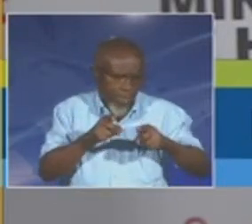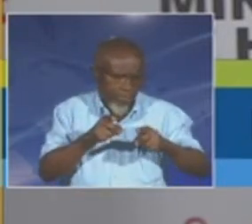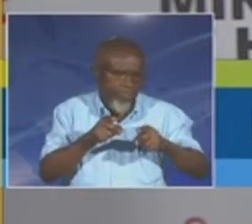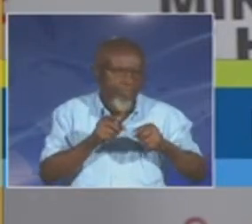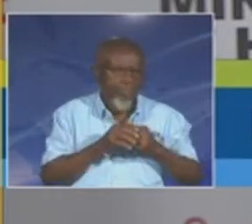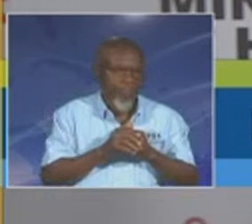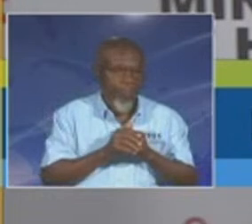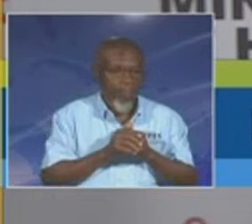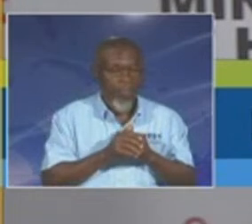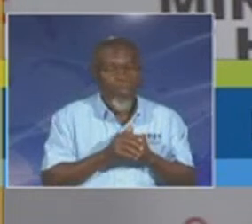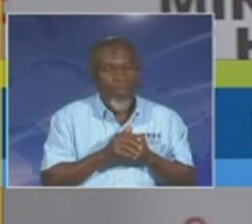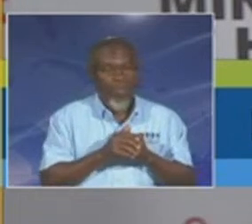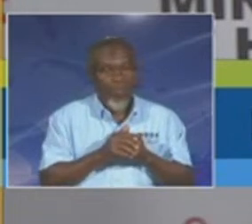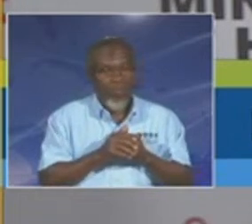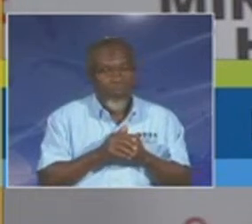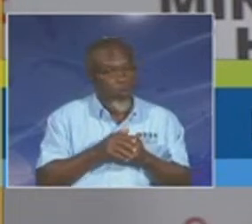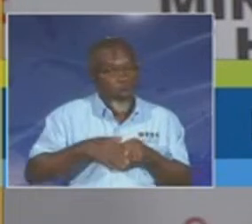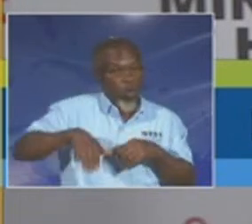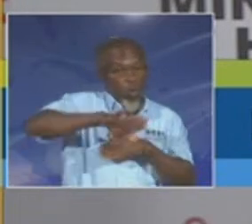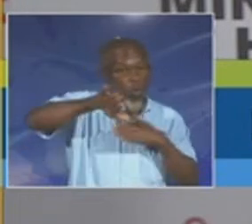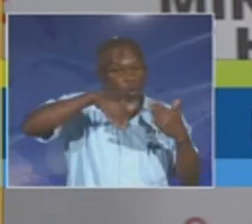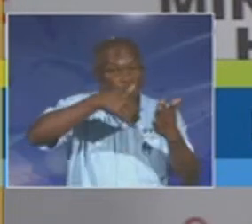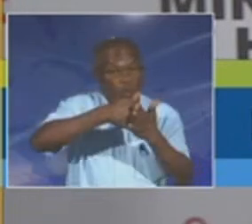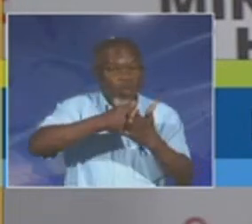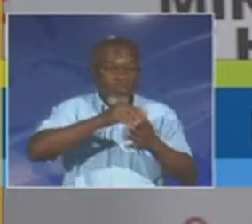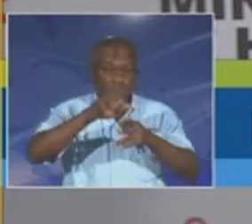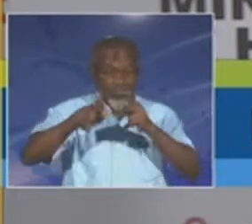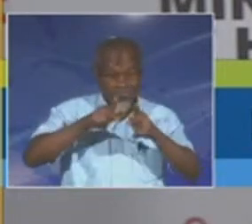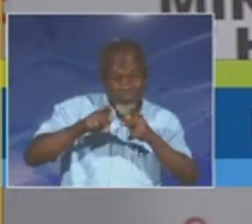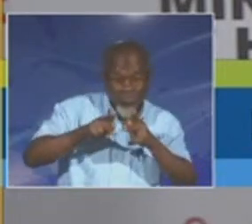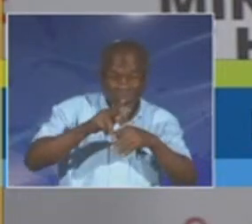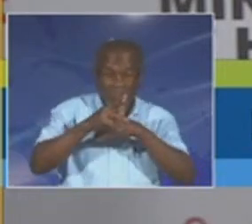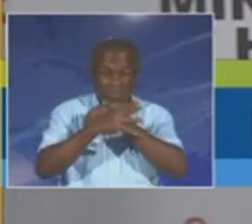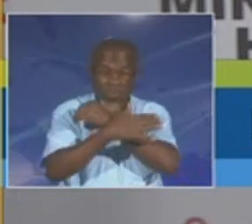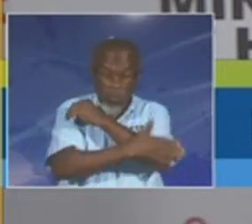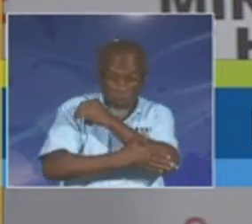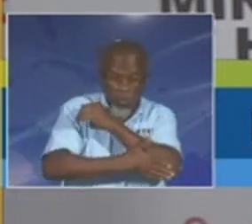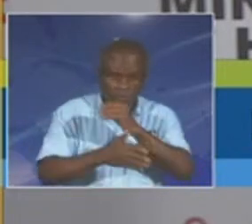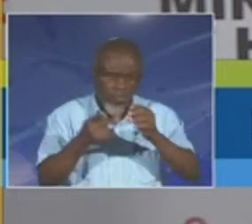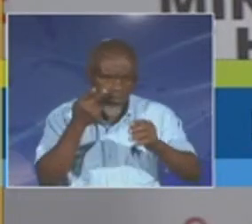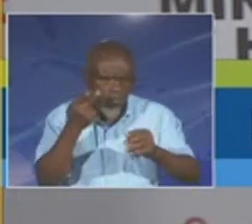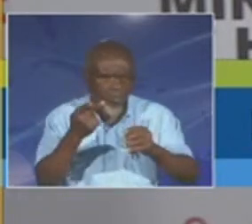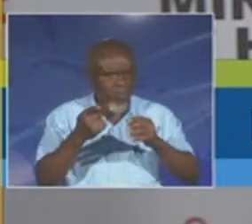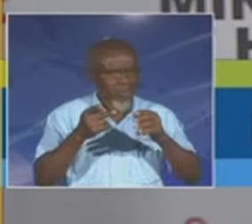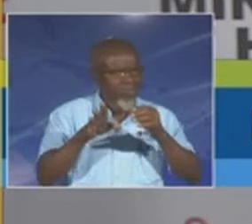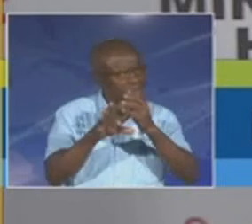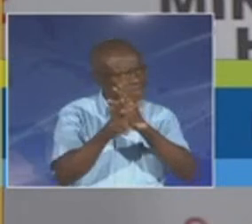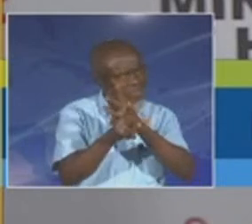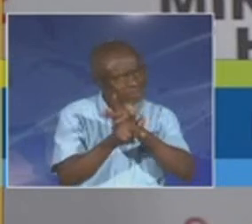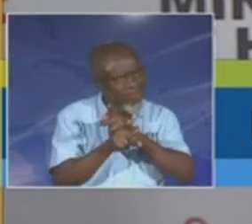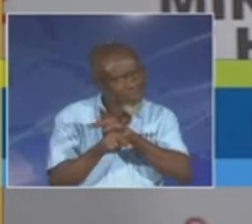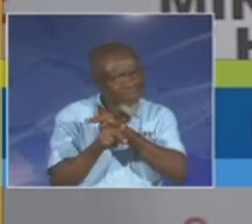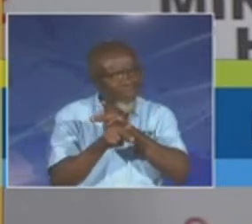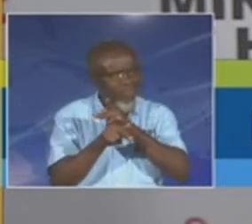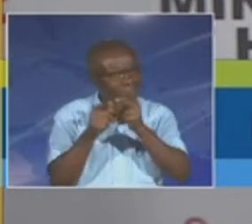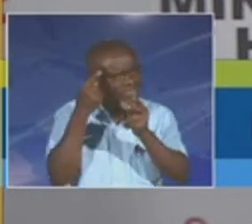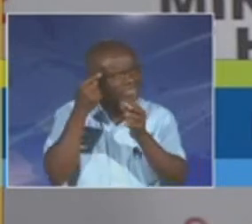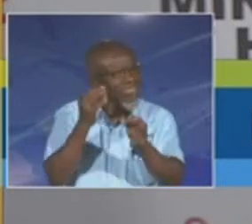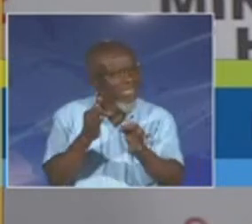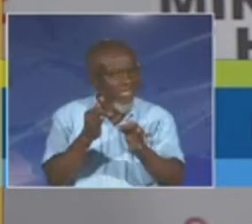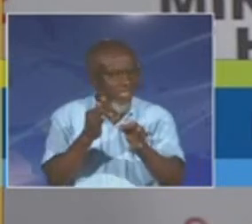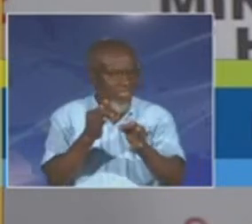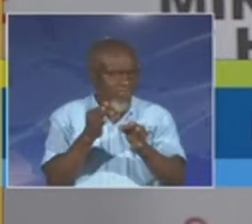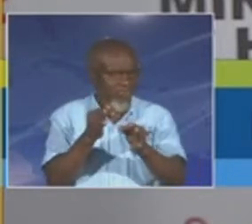all a bit cautious, I think, in the world to make predictions going forward, because you're seeing surges in other countries. For example, in Hong Kong and different parts of the